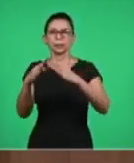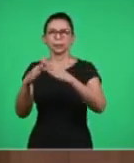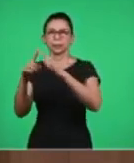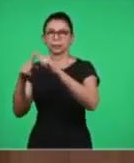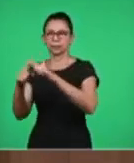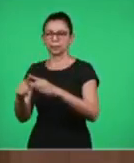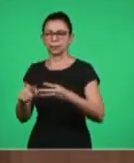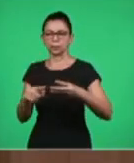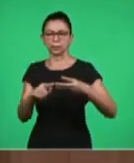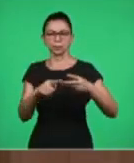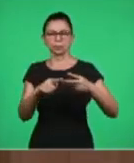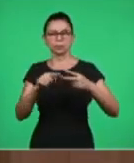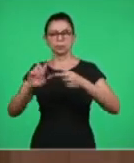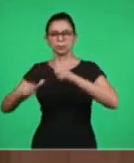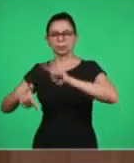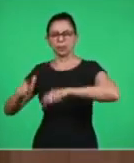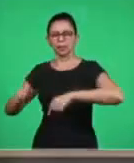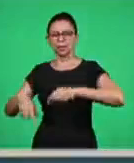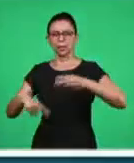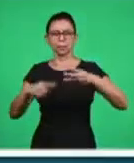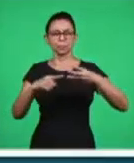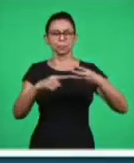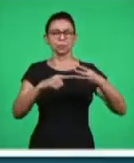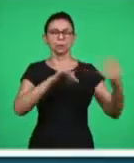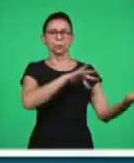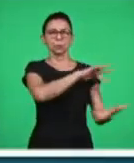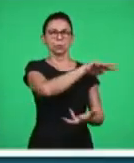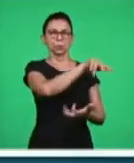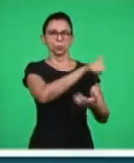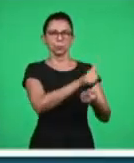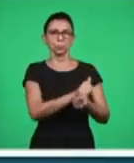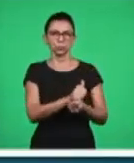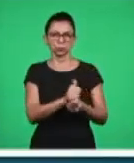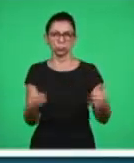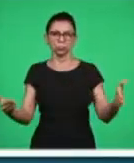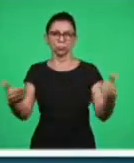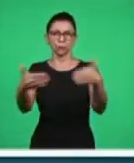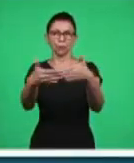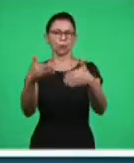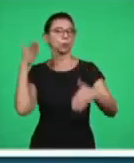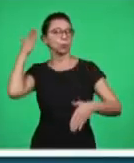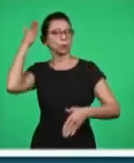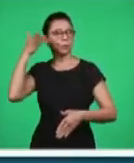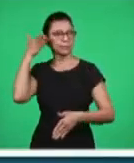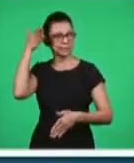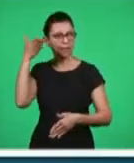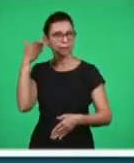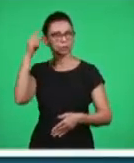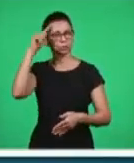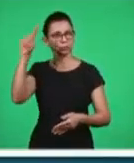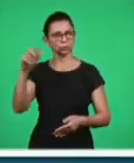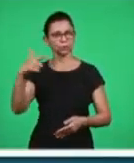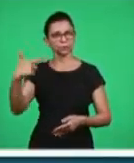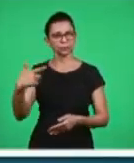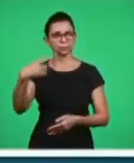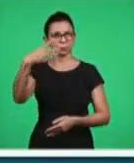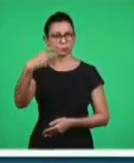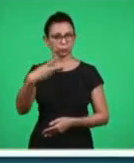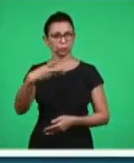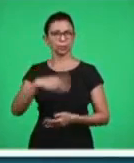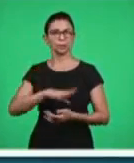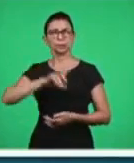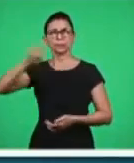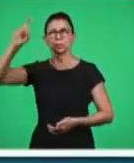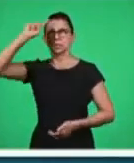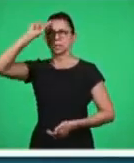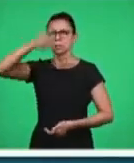for Israel, and third place for the world is Matthew 20, chapter 24, verse 31, that was mentioned. And he will send his